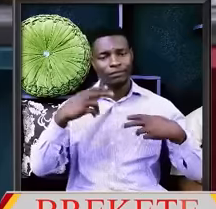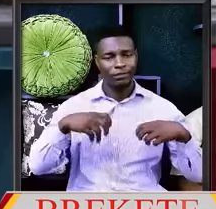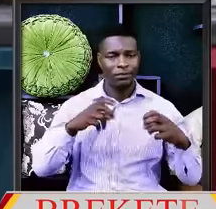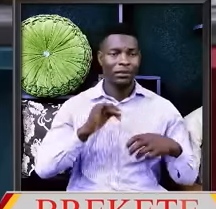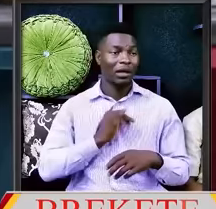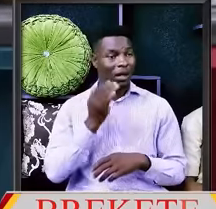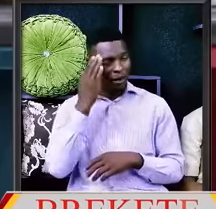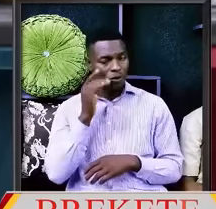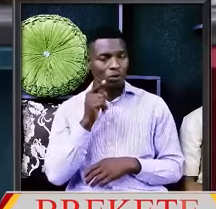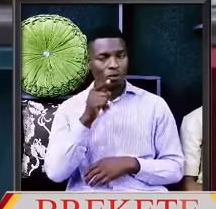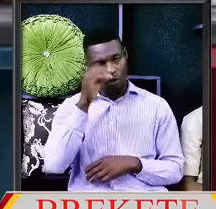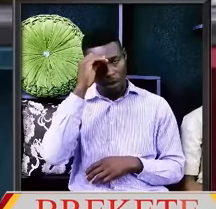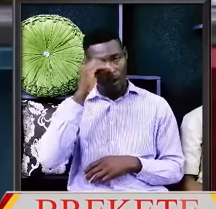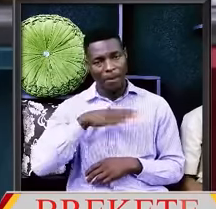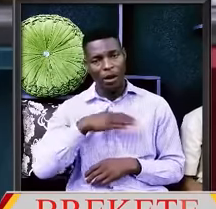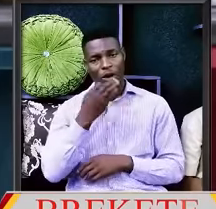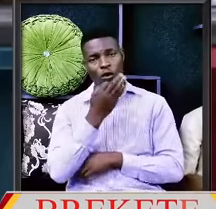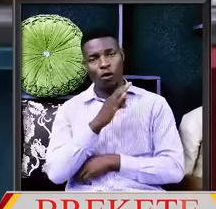you're a man